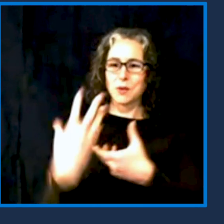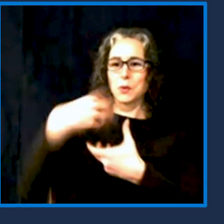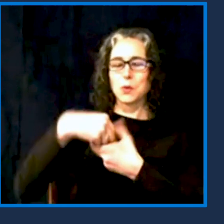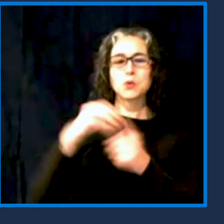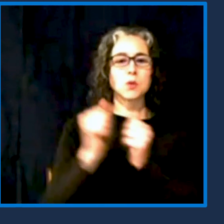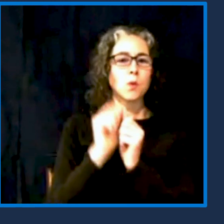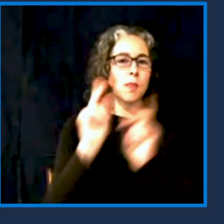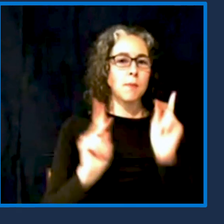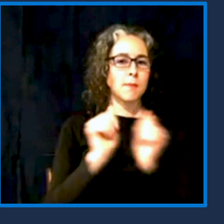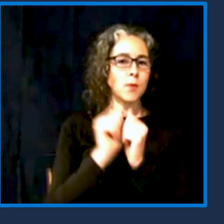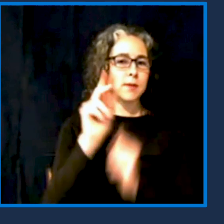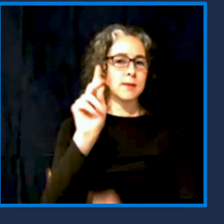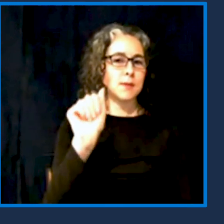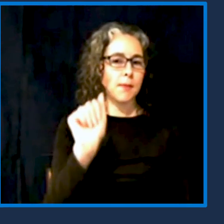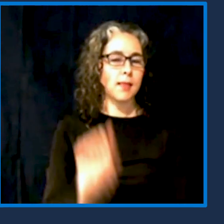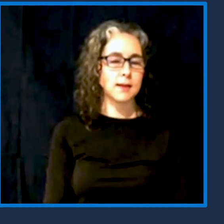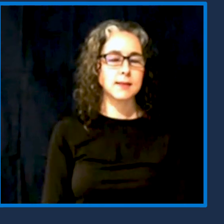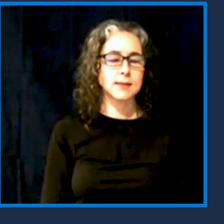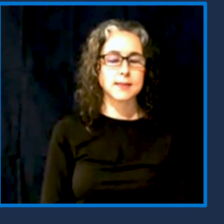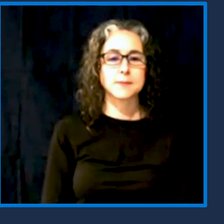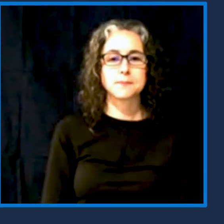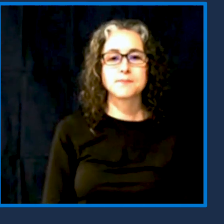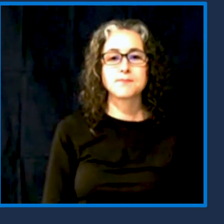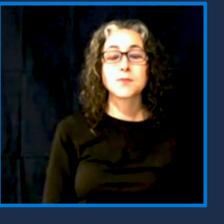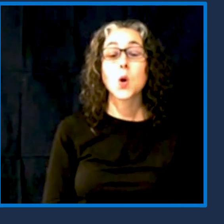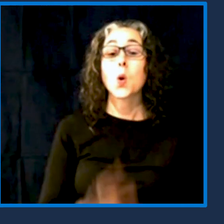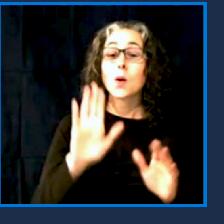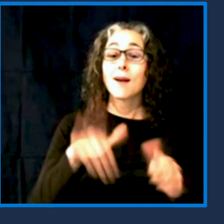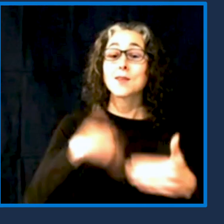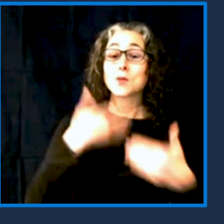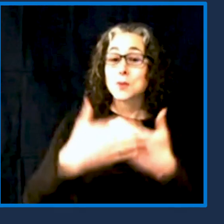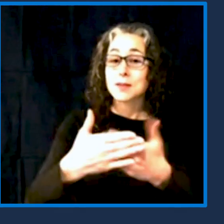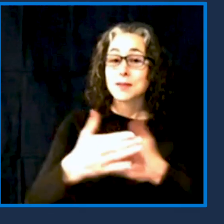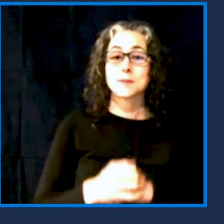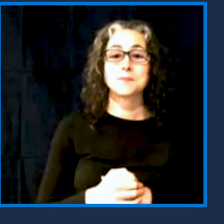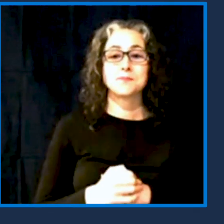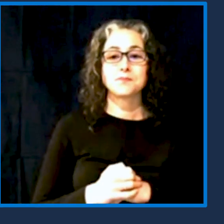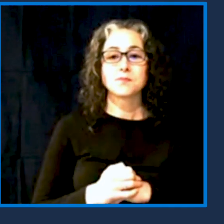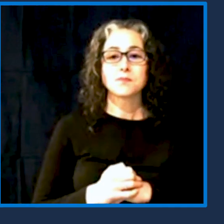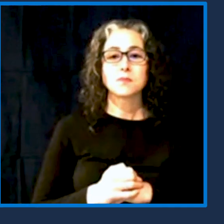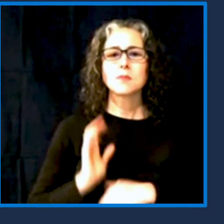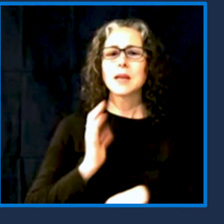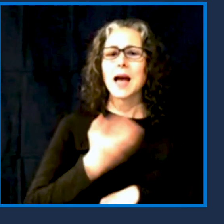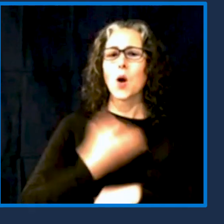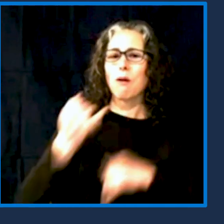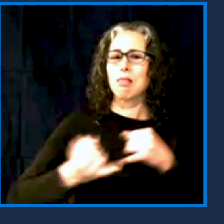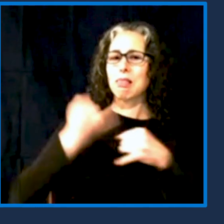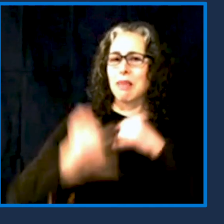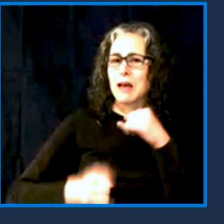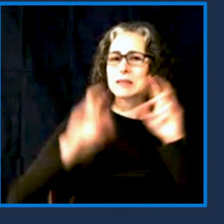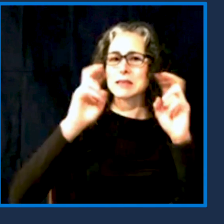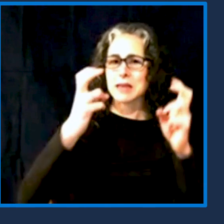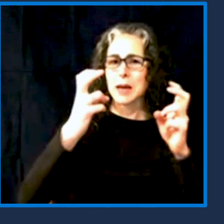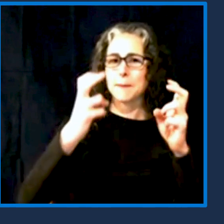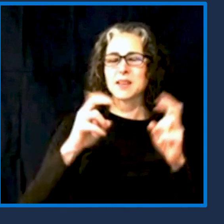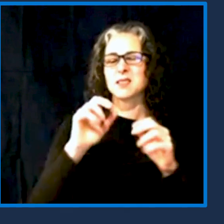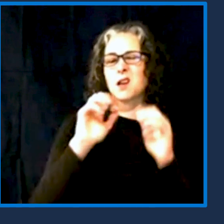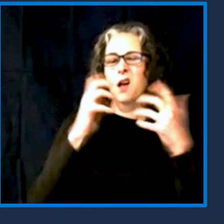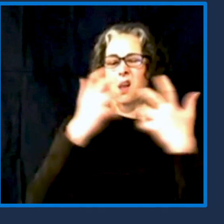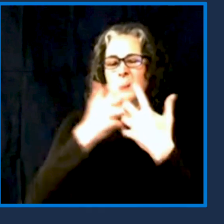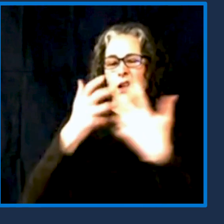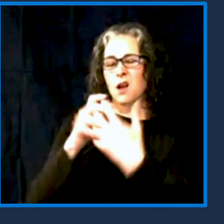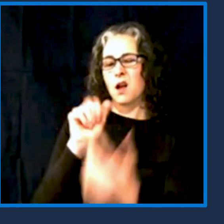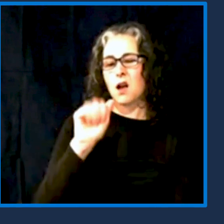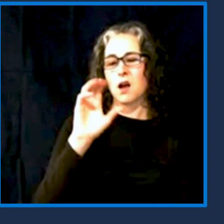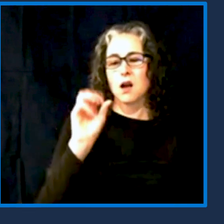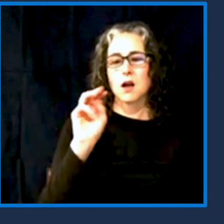people with disabilities early. Moving on, our final topic is focused on accommodations and